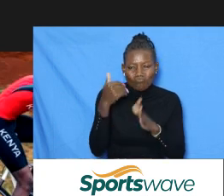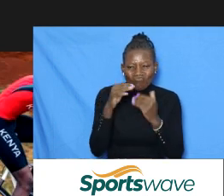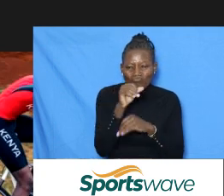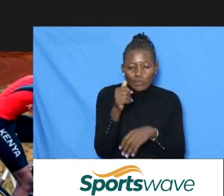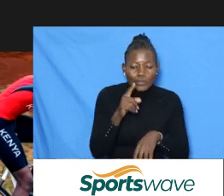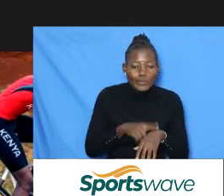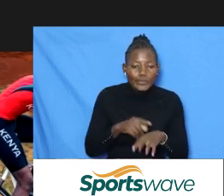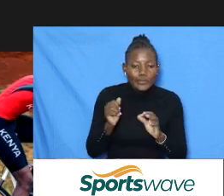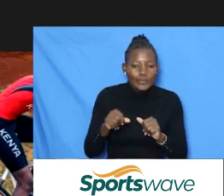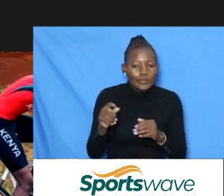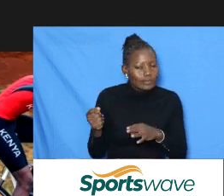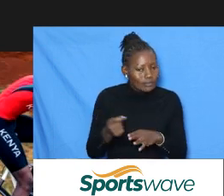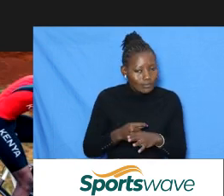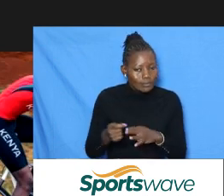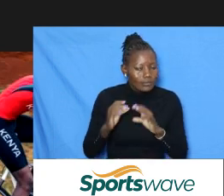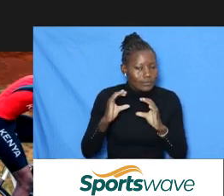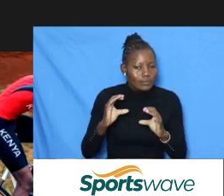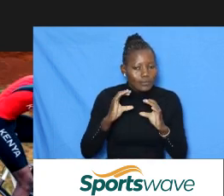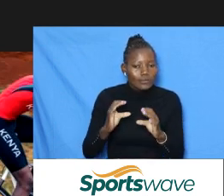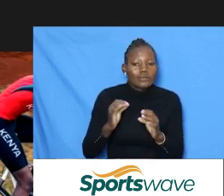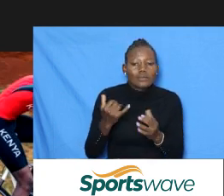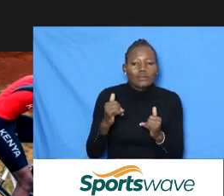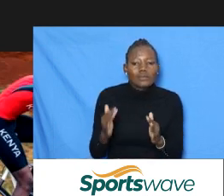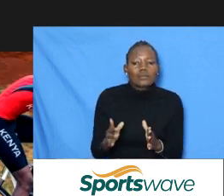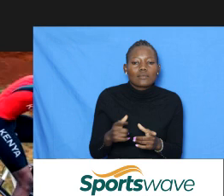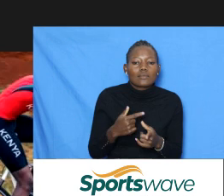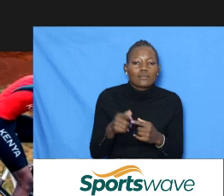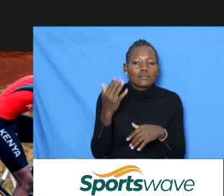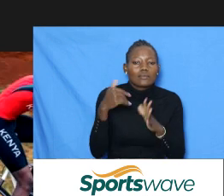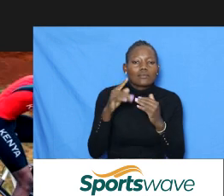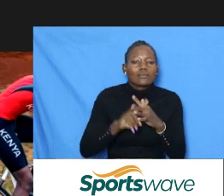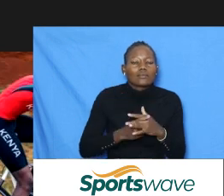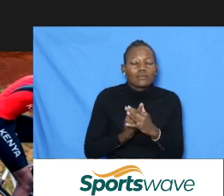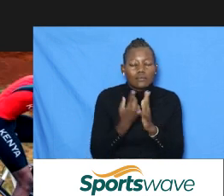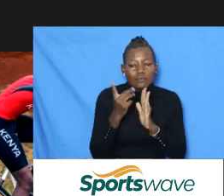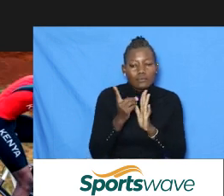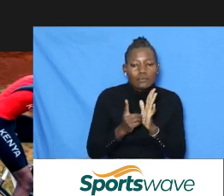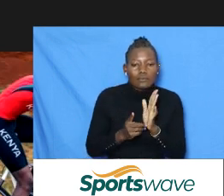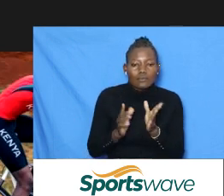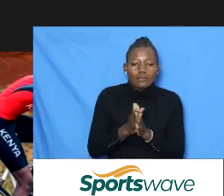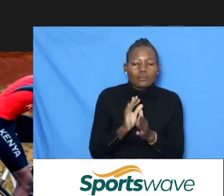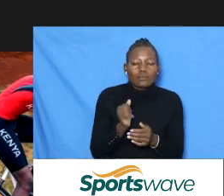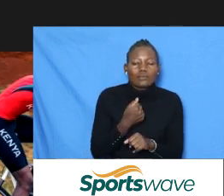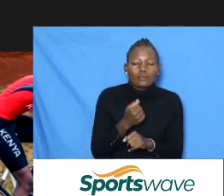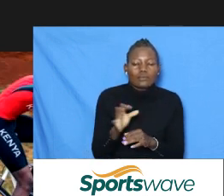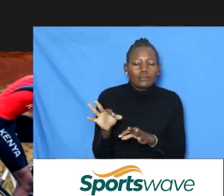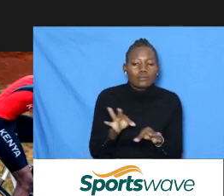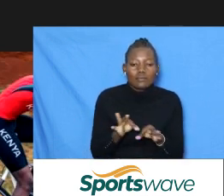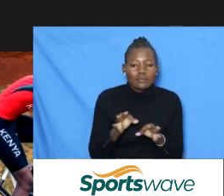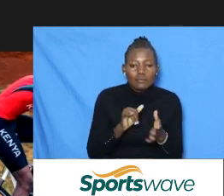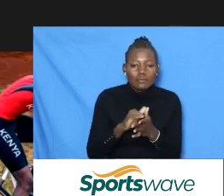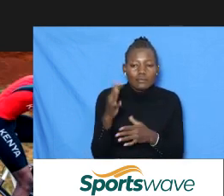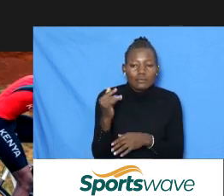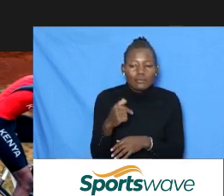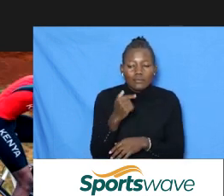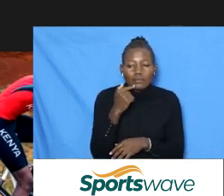sometimes you can be coaching your athlete, and their performance starts dwindling and you cannot explain it. Okay, that's why we say